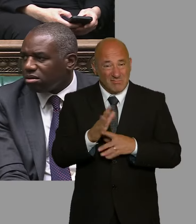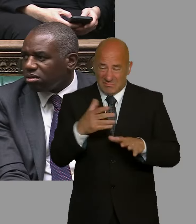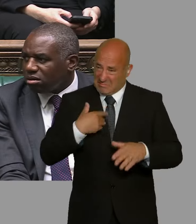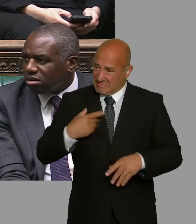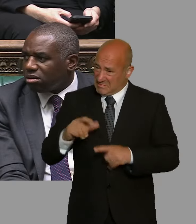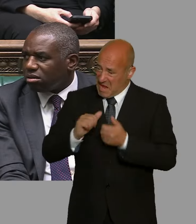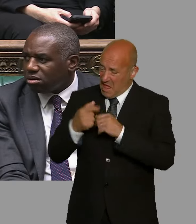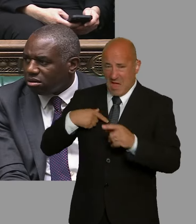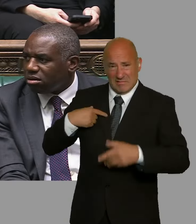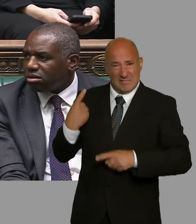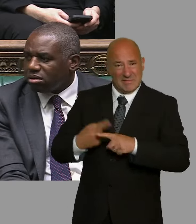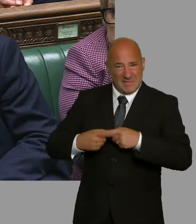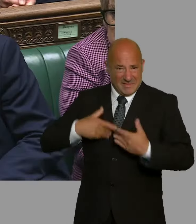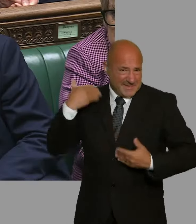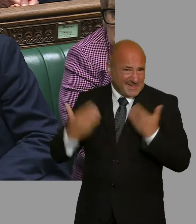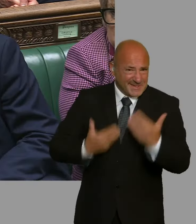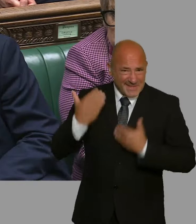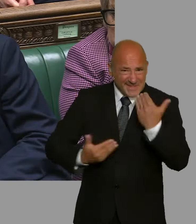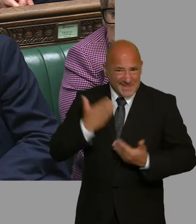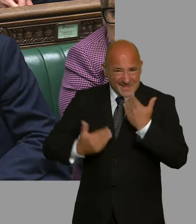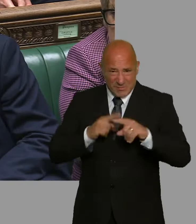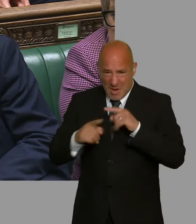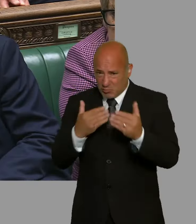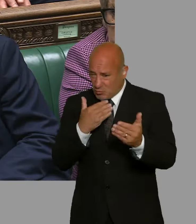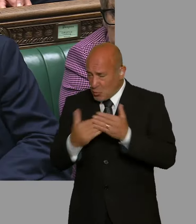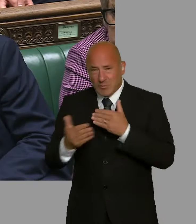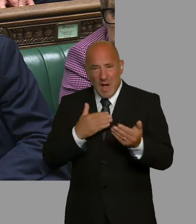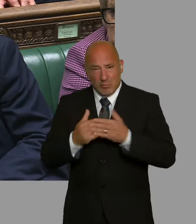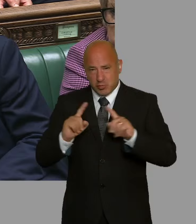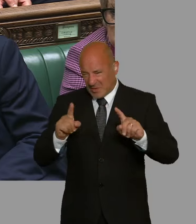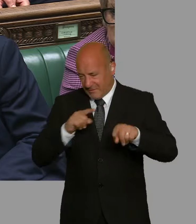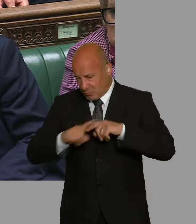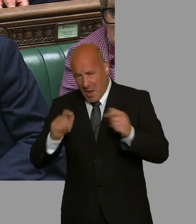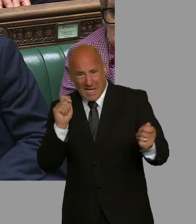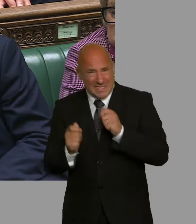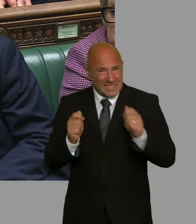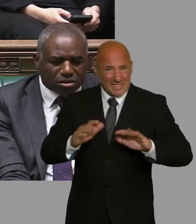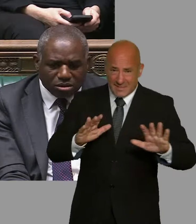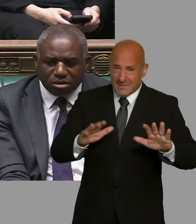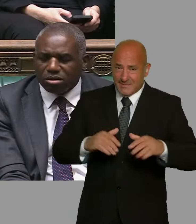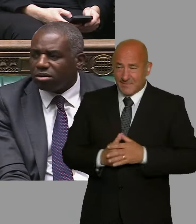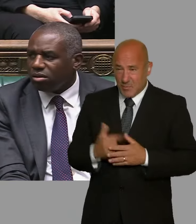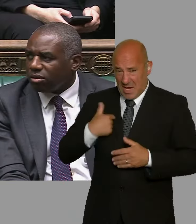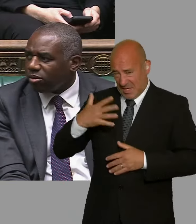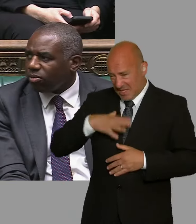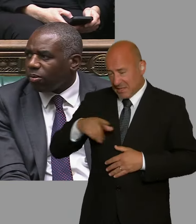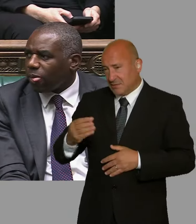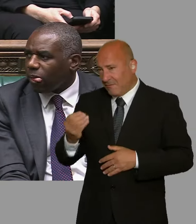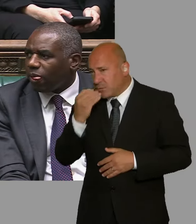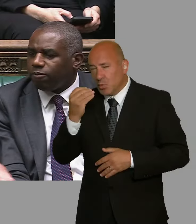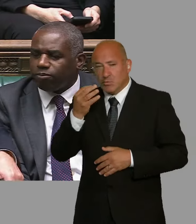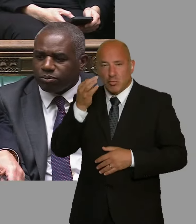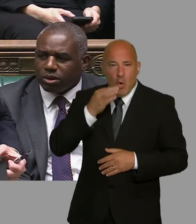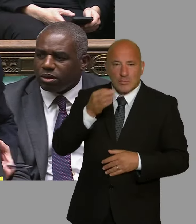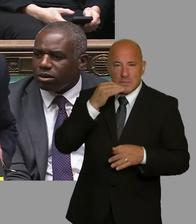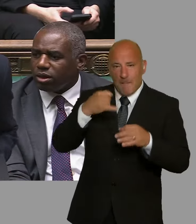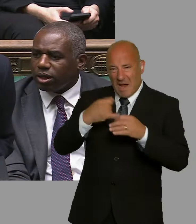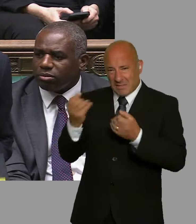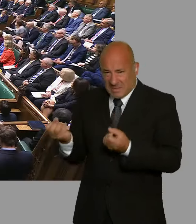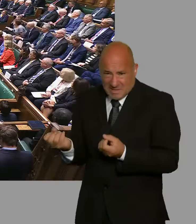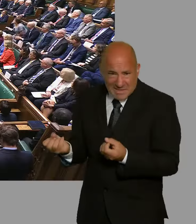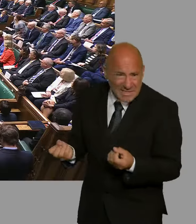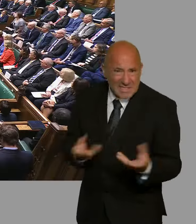over recent weeks, and I can give him my assurance we'll continue to do that, because that aid needs to get in at speed and at volume, and he's absolutely right about